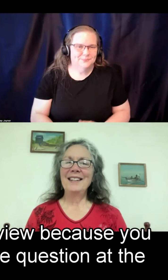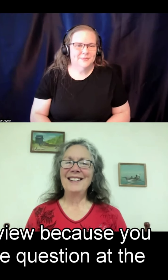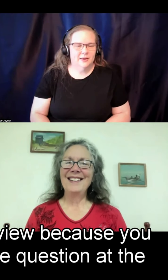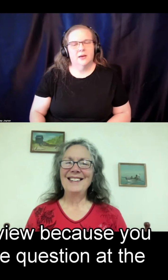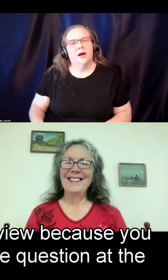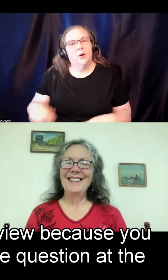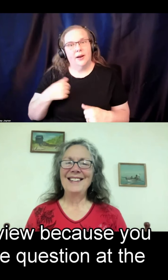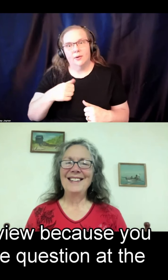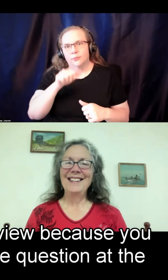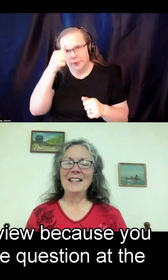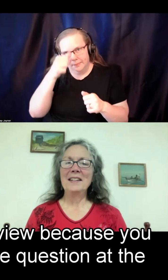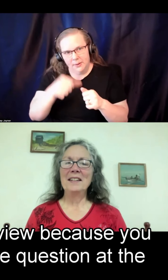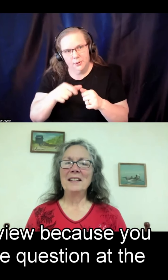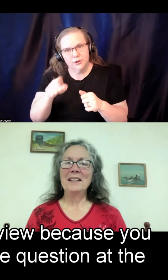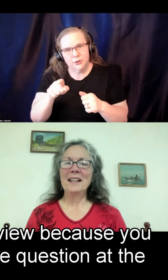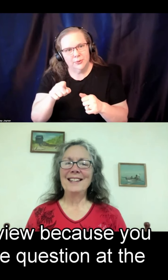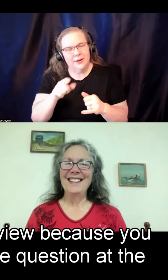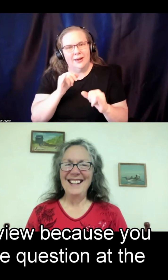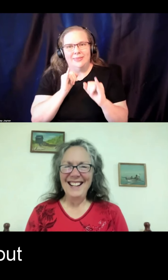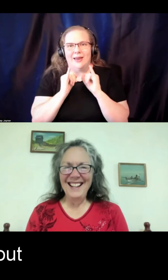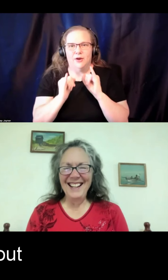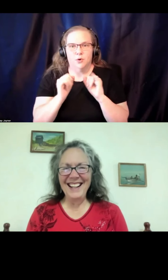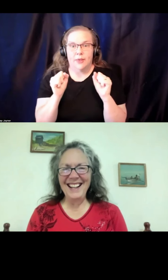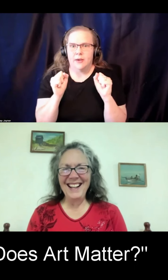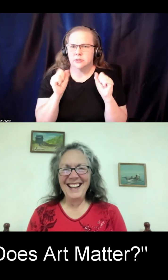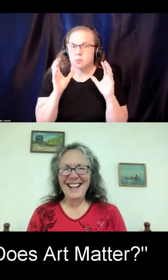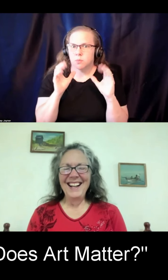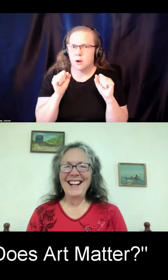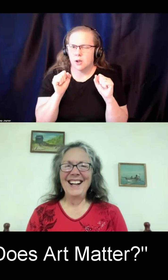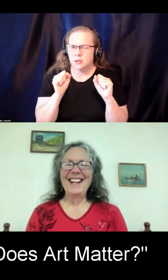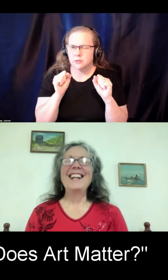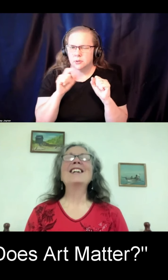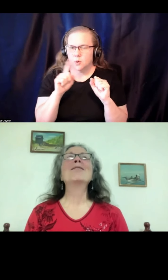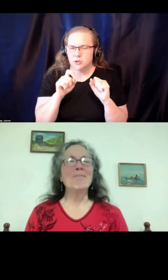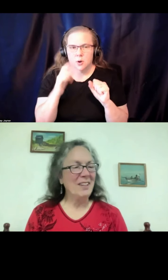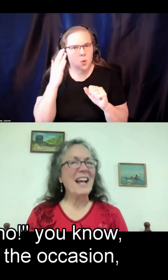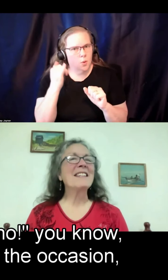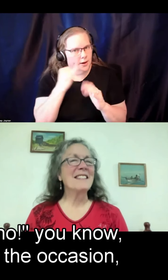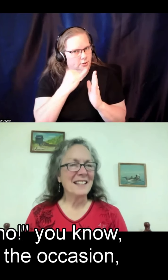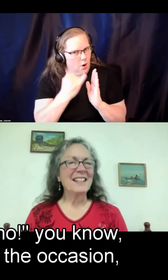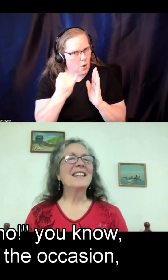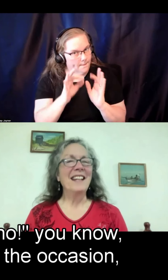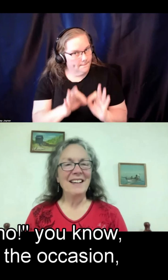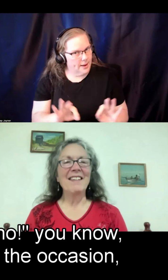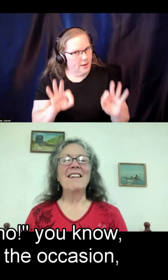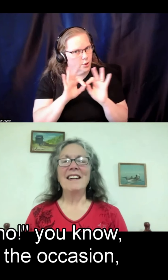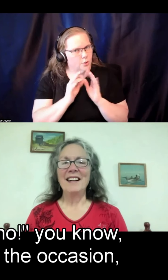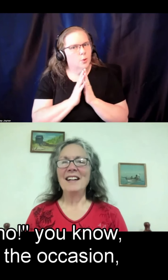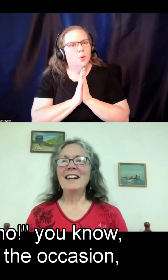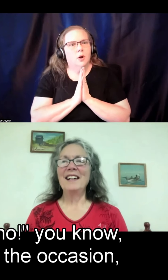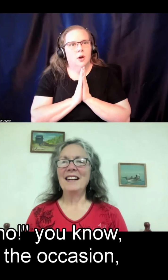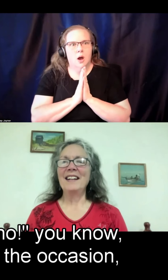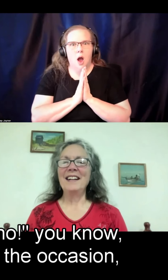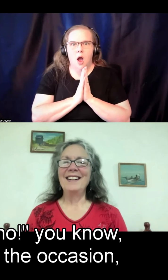our interview because you asked me that surprise question at the end about something like, why does art matter? Is Oh, that Yeah, what you yeah, And I thought,